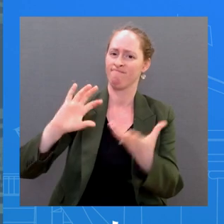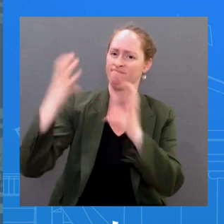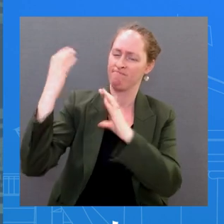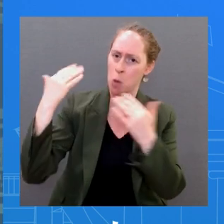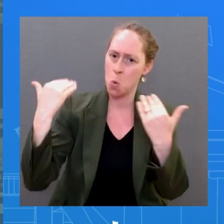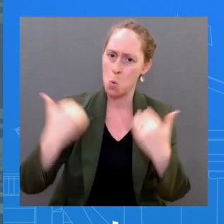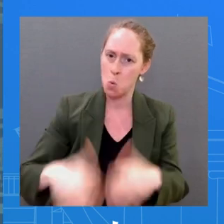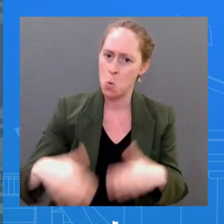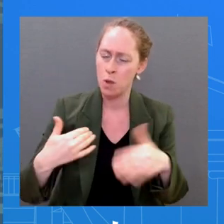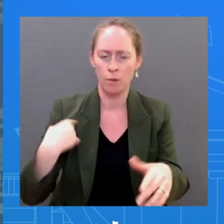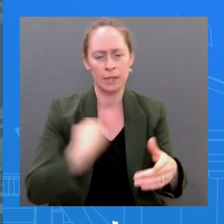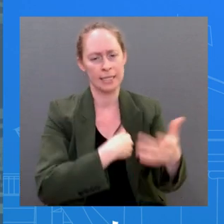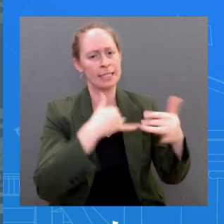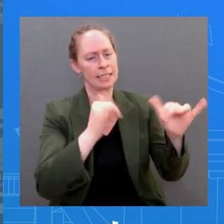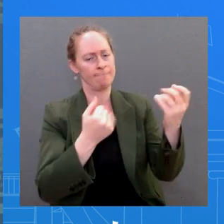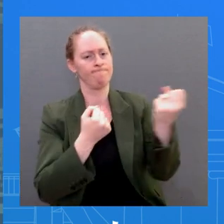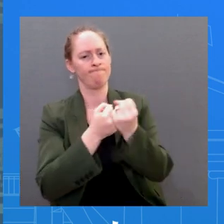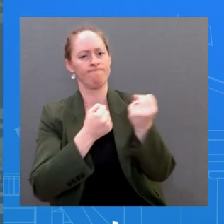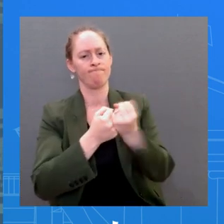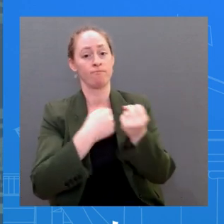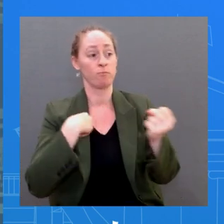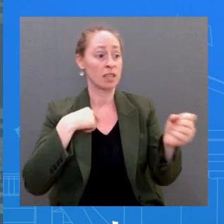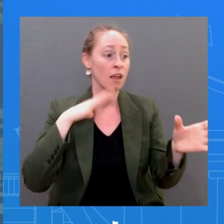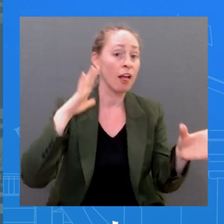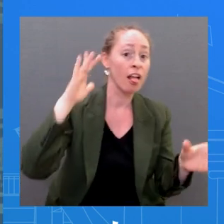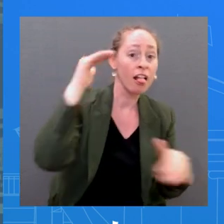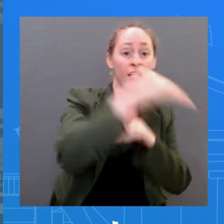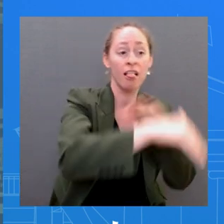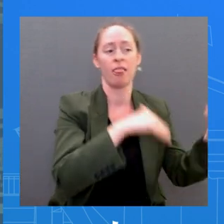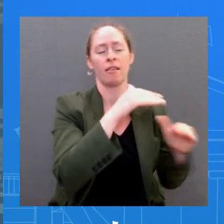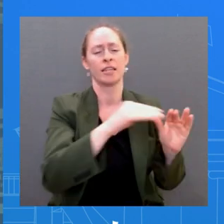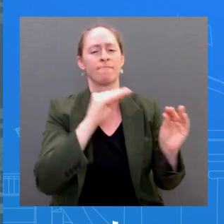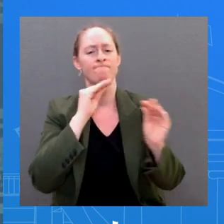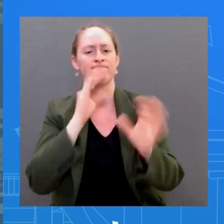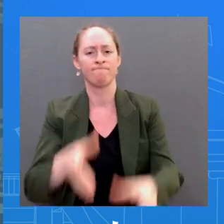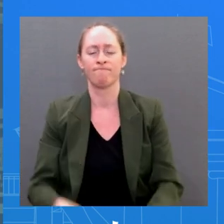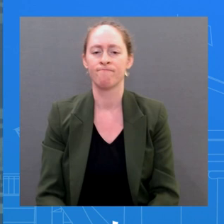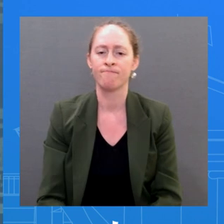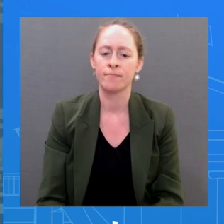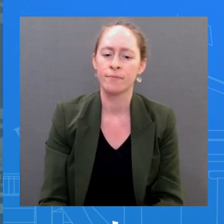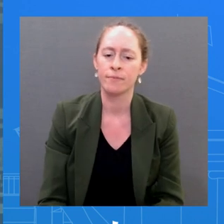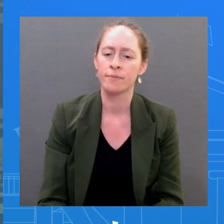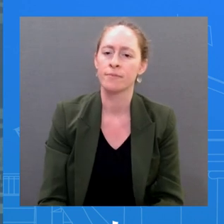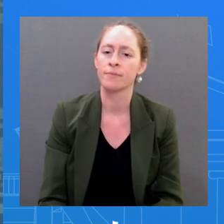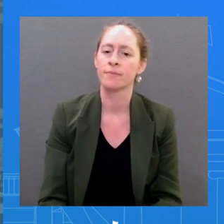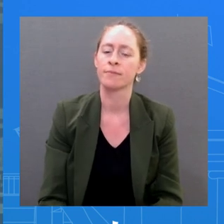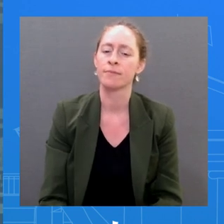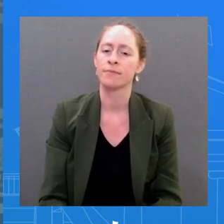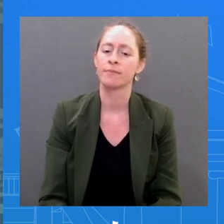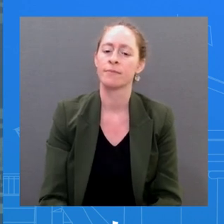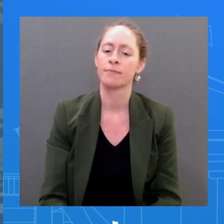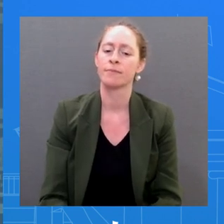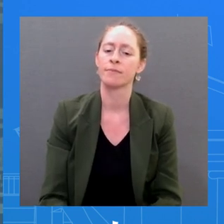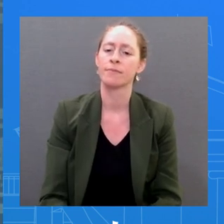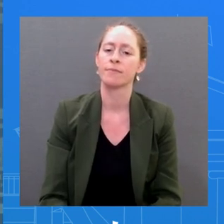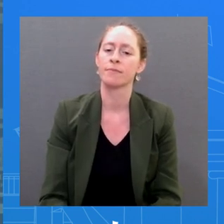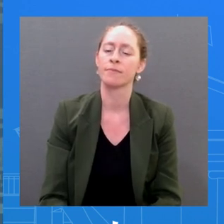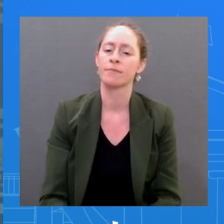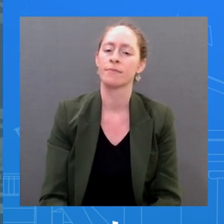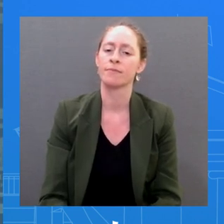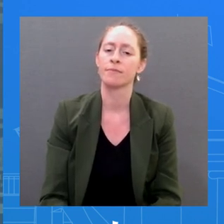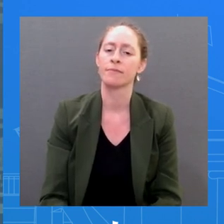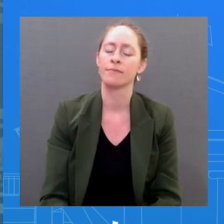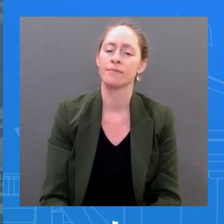independent committee. Green, back here. Yeah, so you have said that we're in a stable economic, or we're transitioning